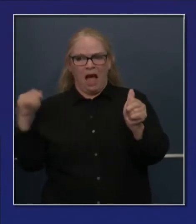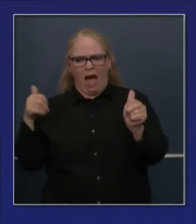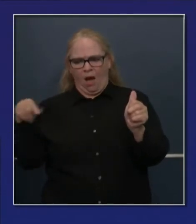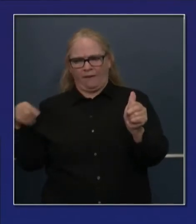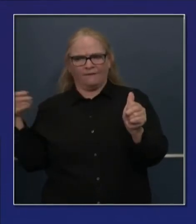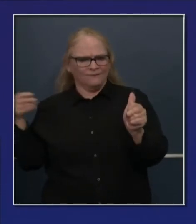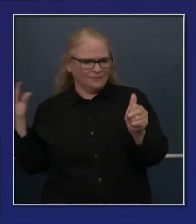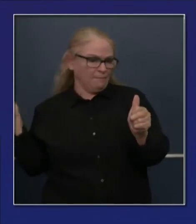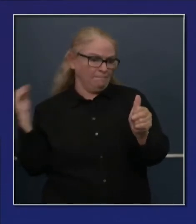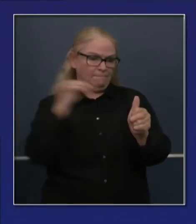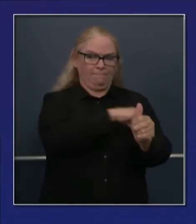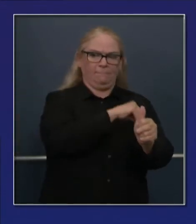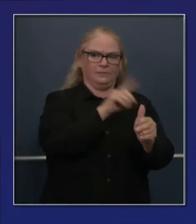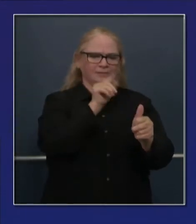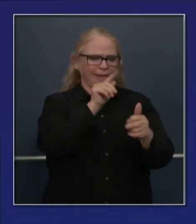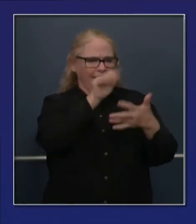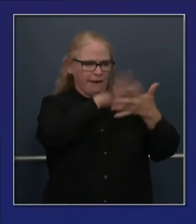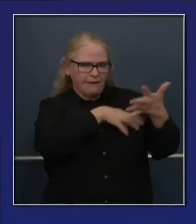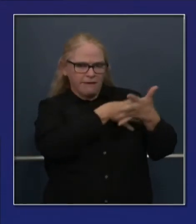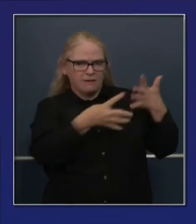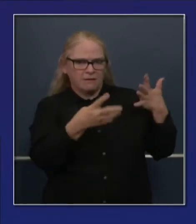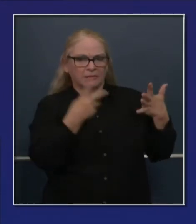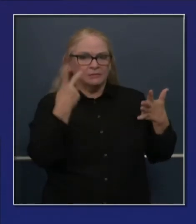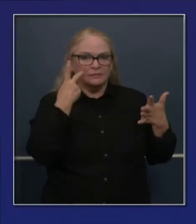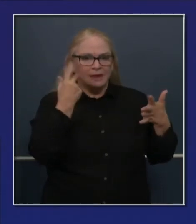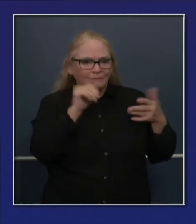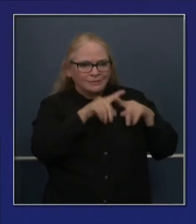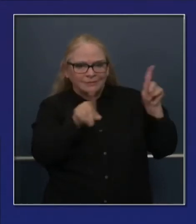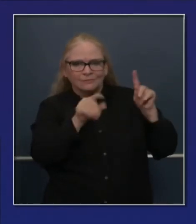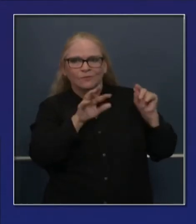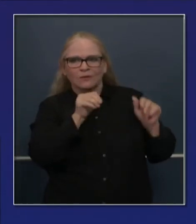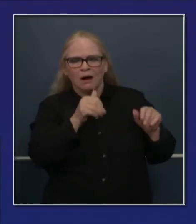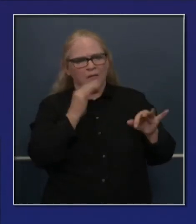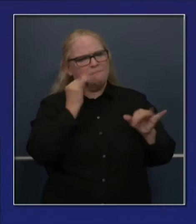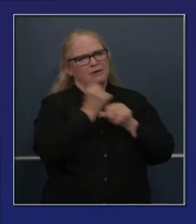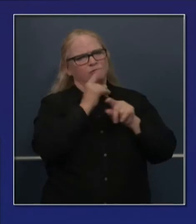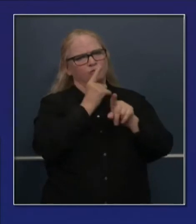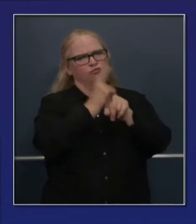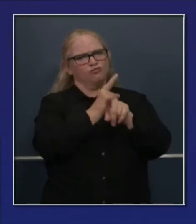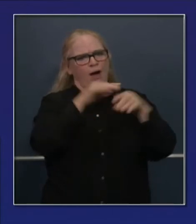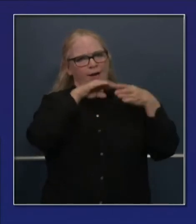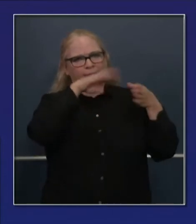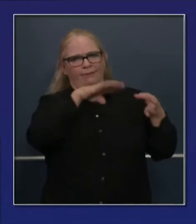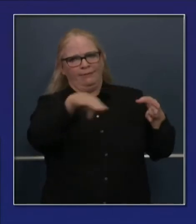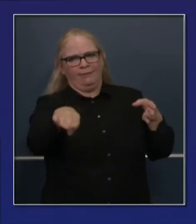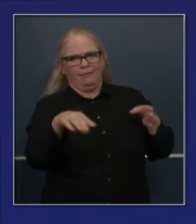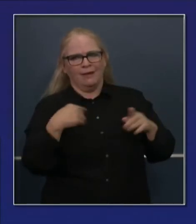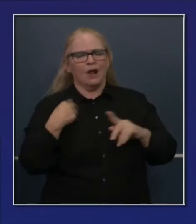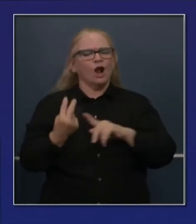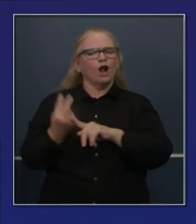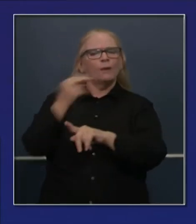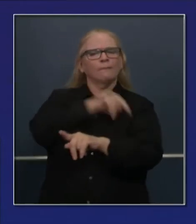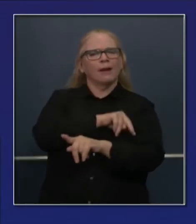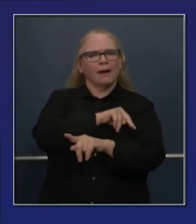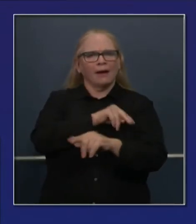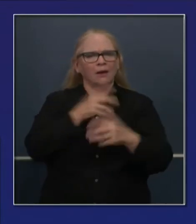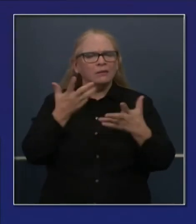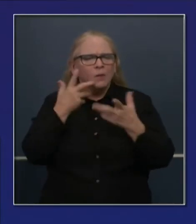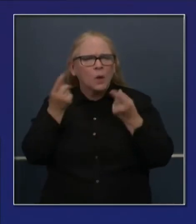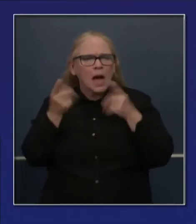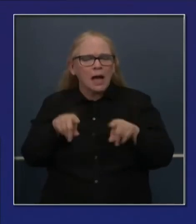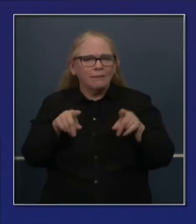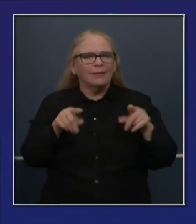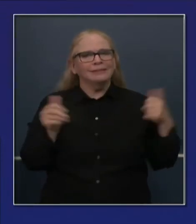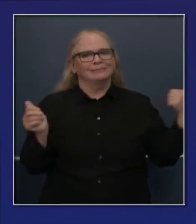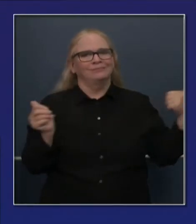the positivity of over 295,000 cases that were in the backlog. We had a lot that